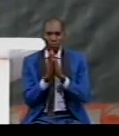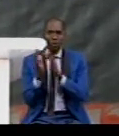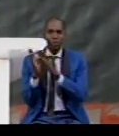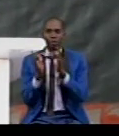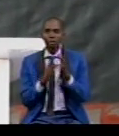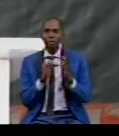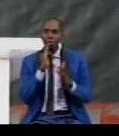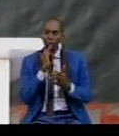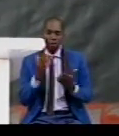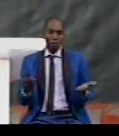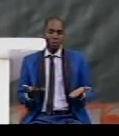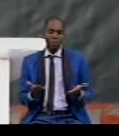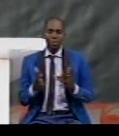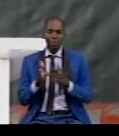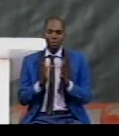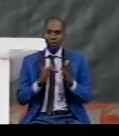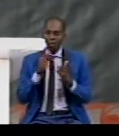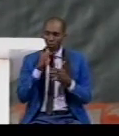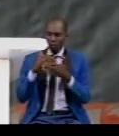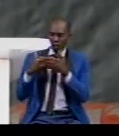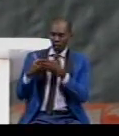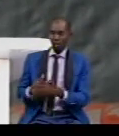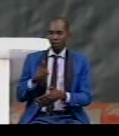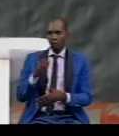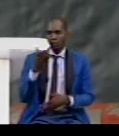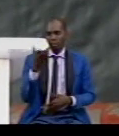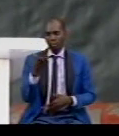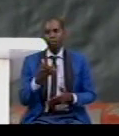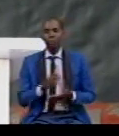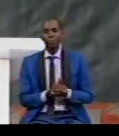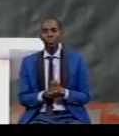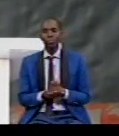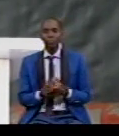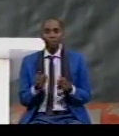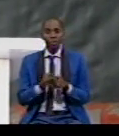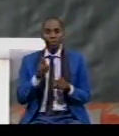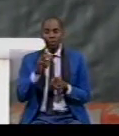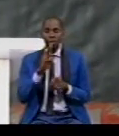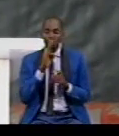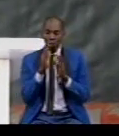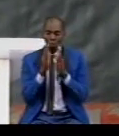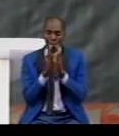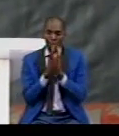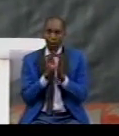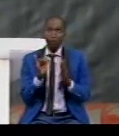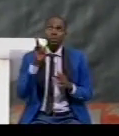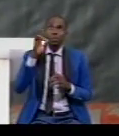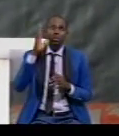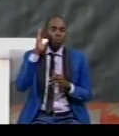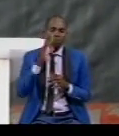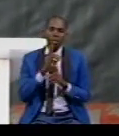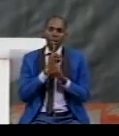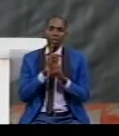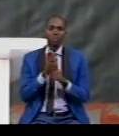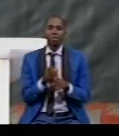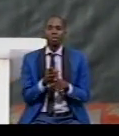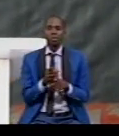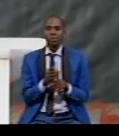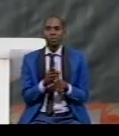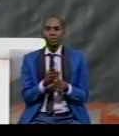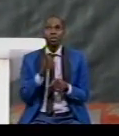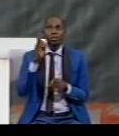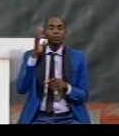He's beside us. He's with you. Make as the right, pray, the wrong things right in your life. Your